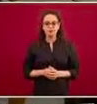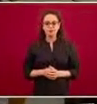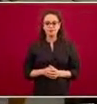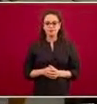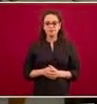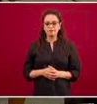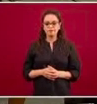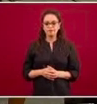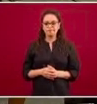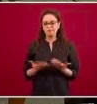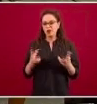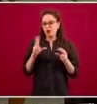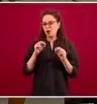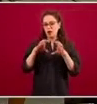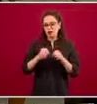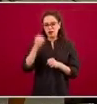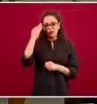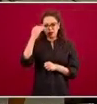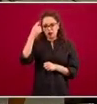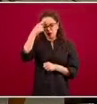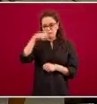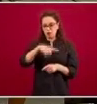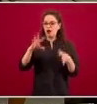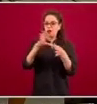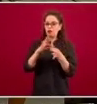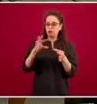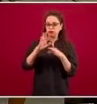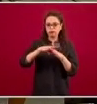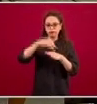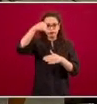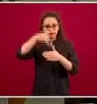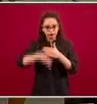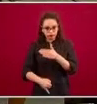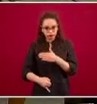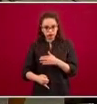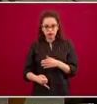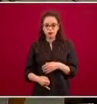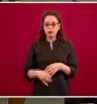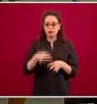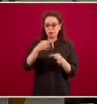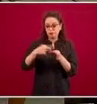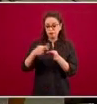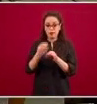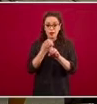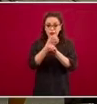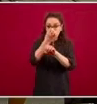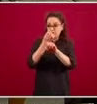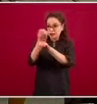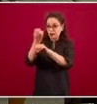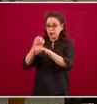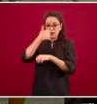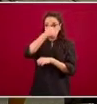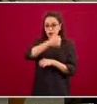infection disease rate that in the previous 7 years.